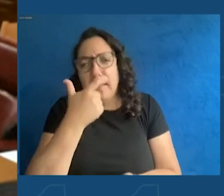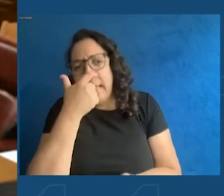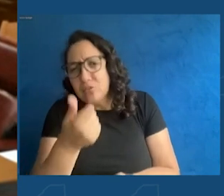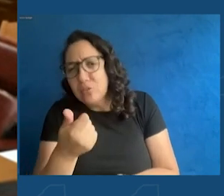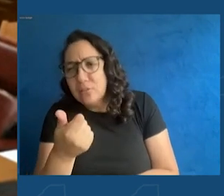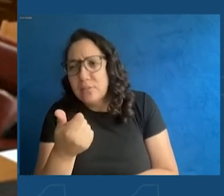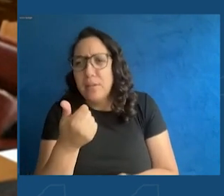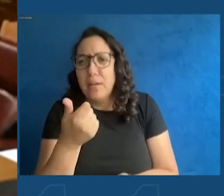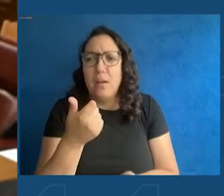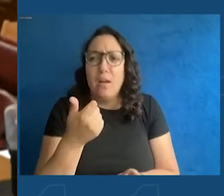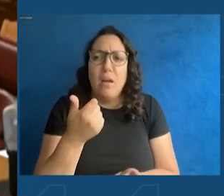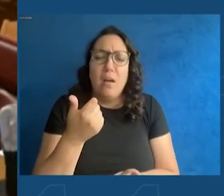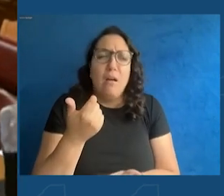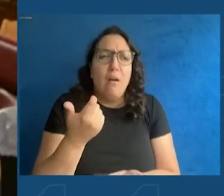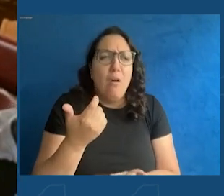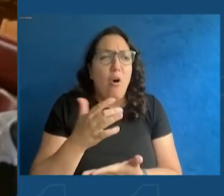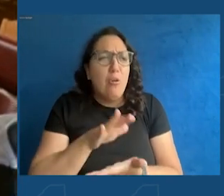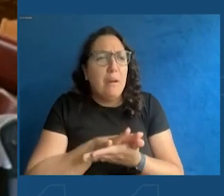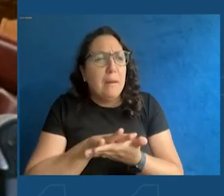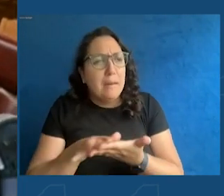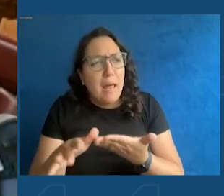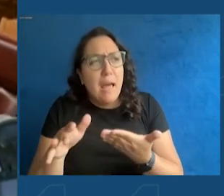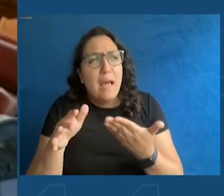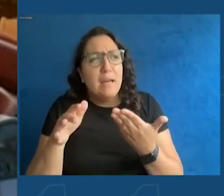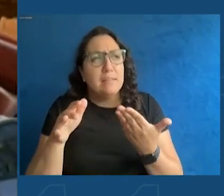work here in this great state of New York.